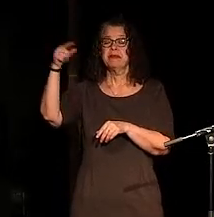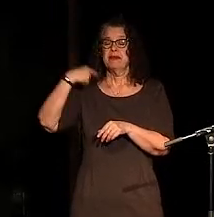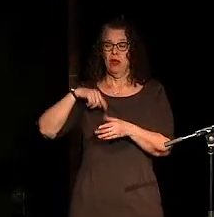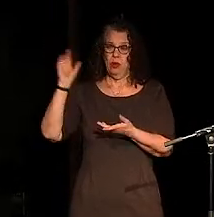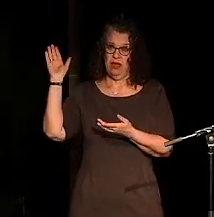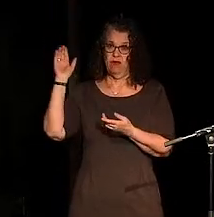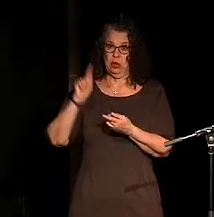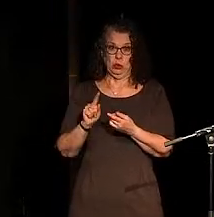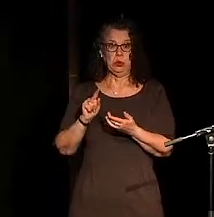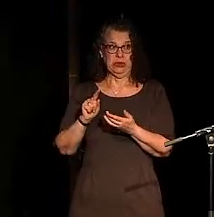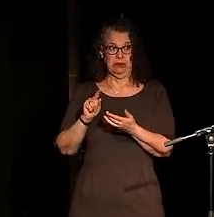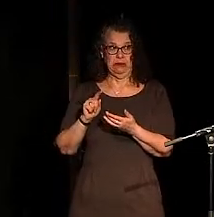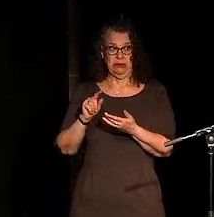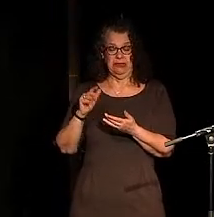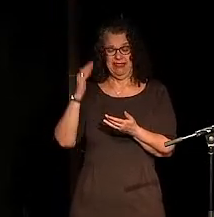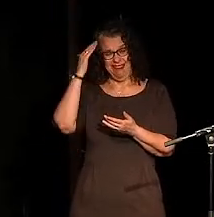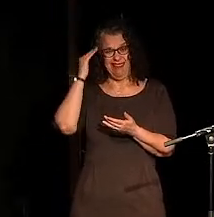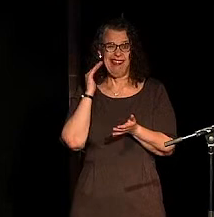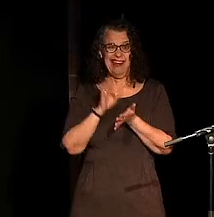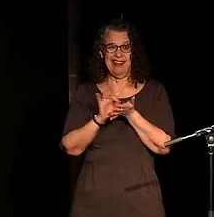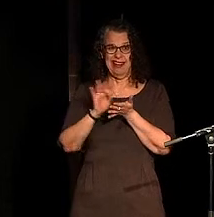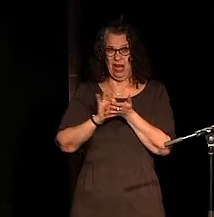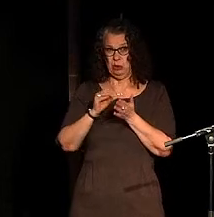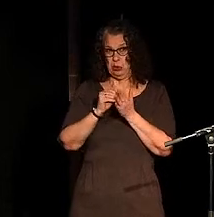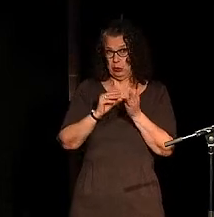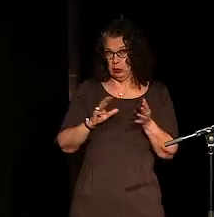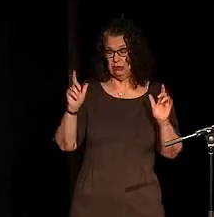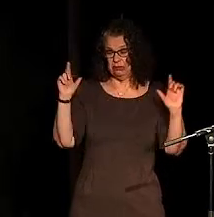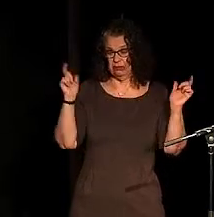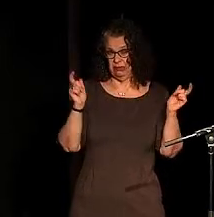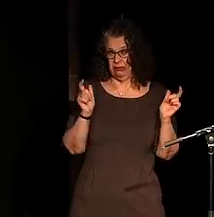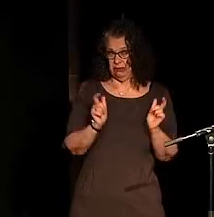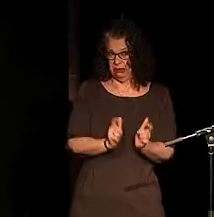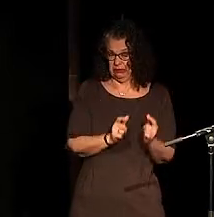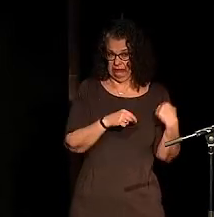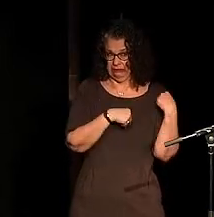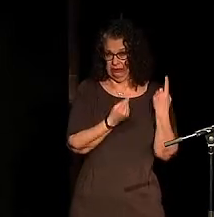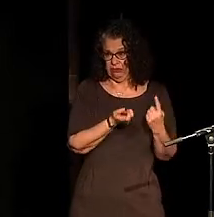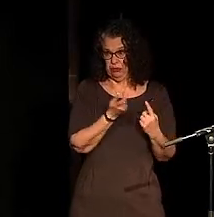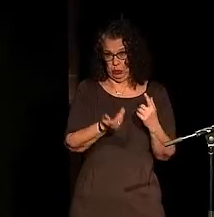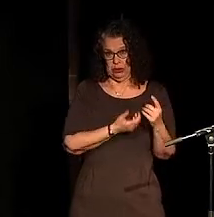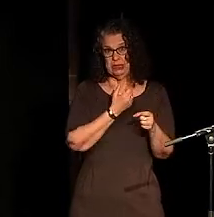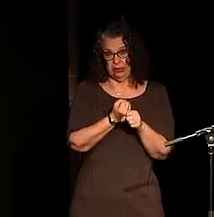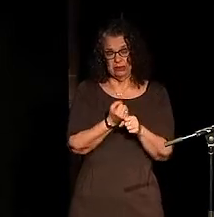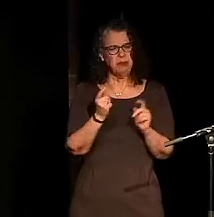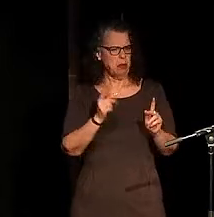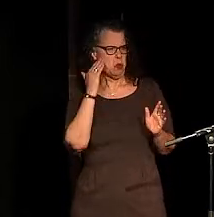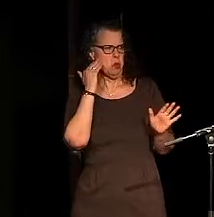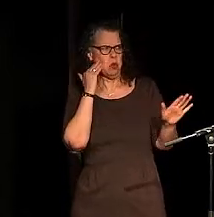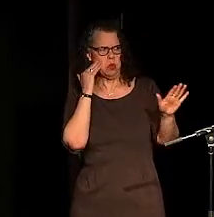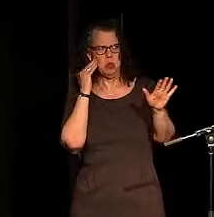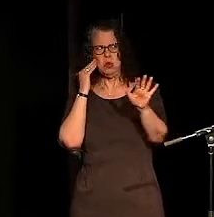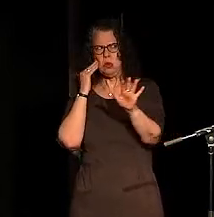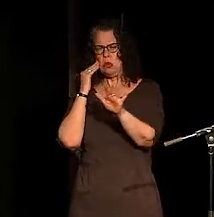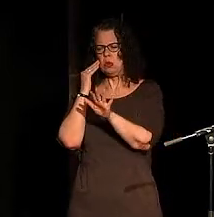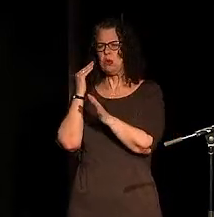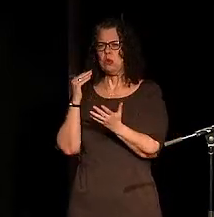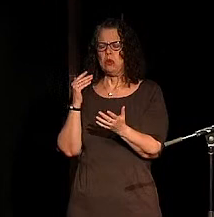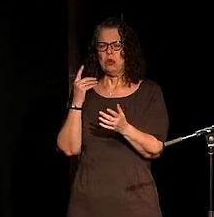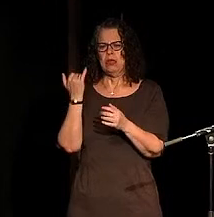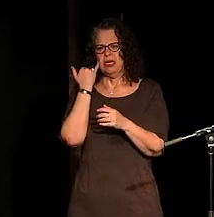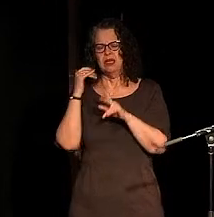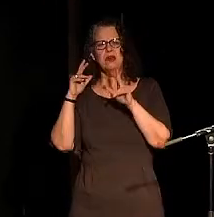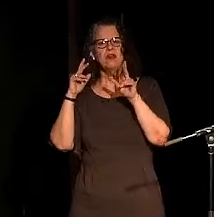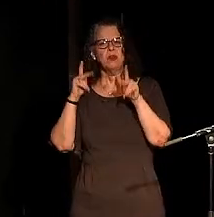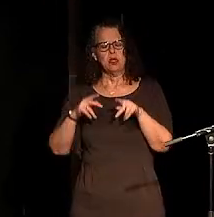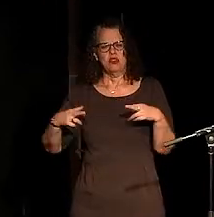our headcount significantly for the last few years. And people are familiar with this when somebody